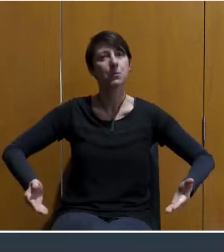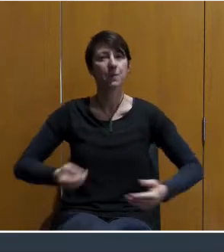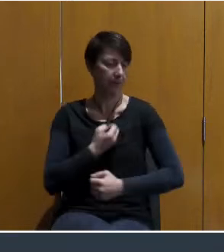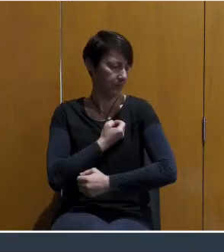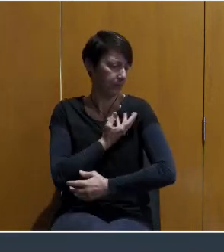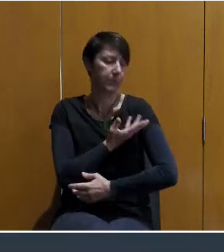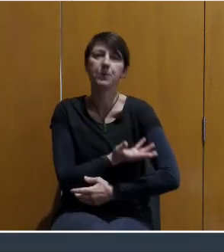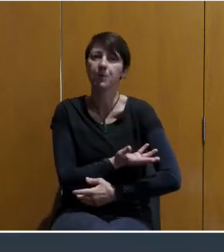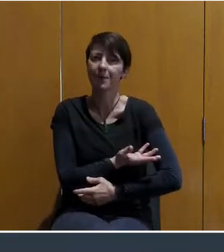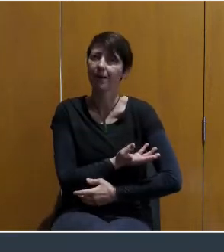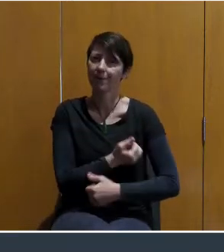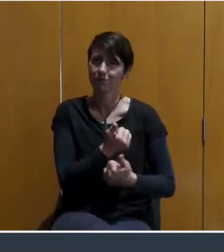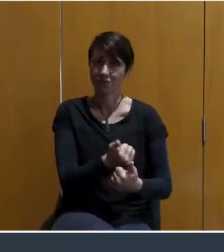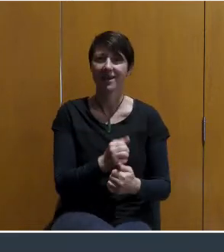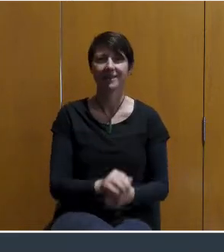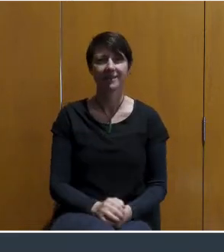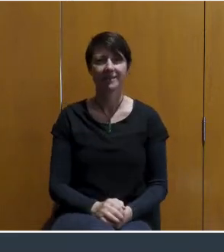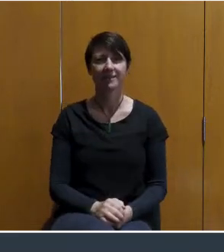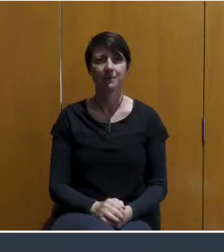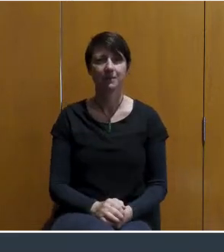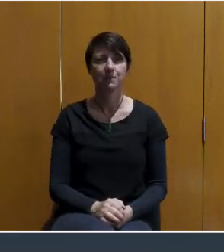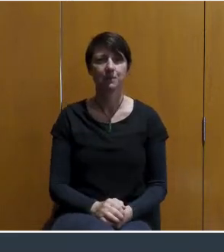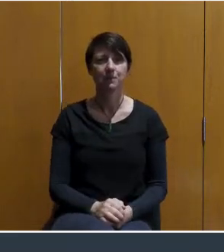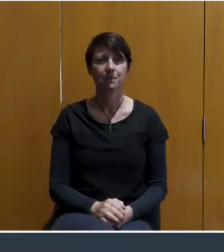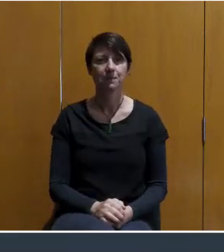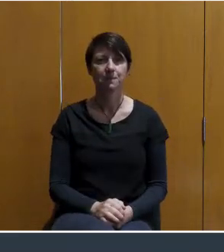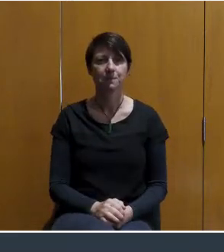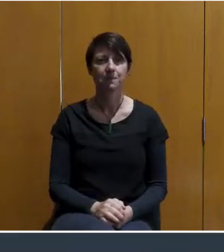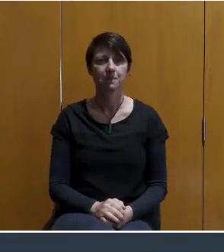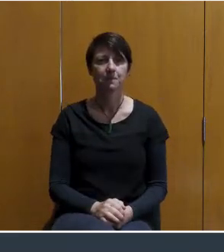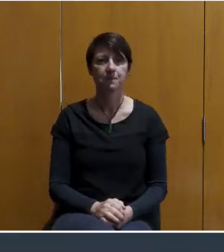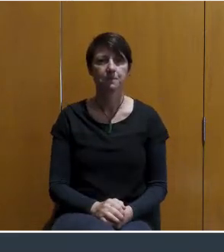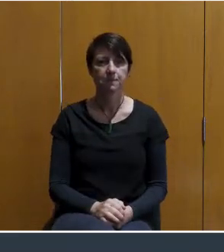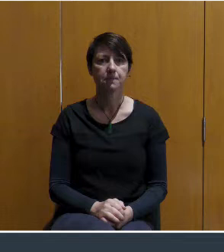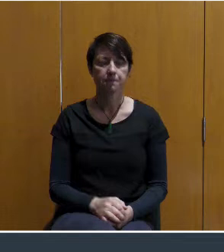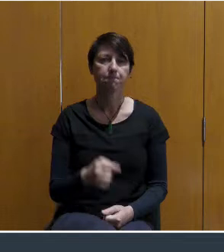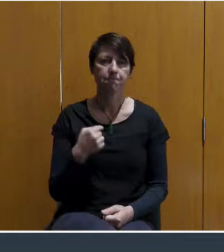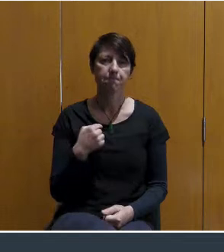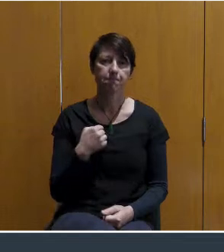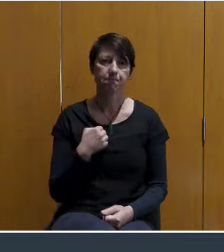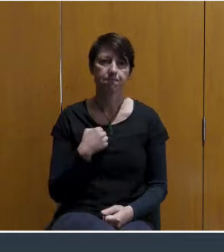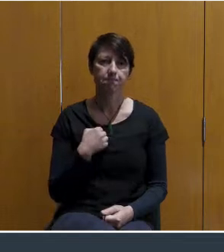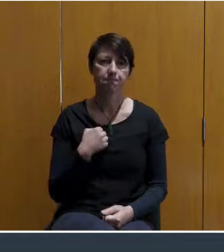very visible to us at this moment. So I'm going to go through, I'm